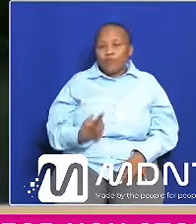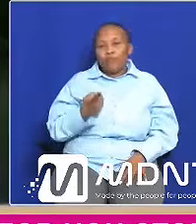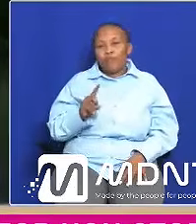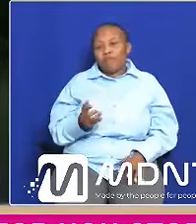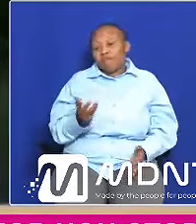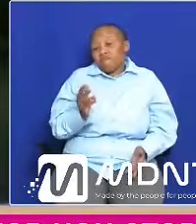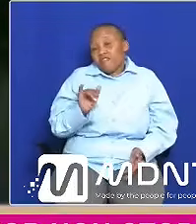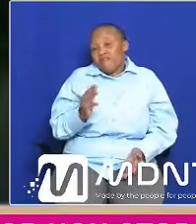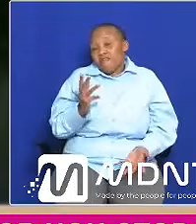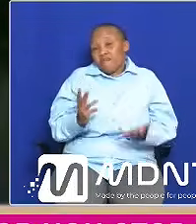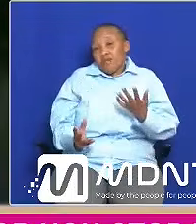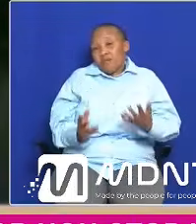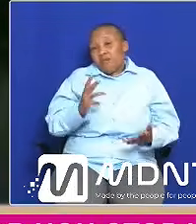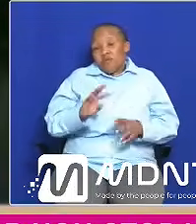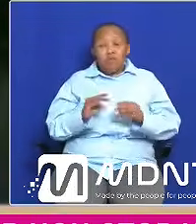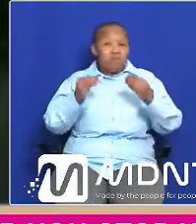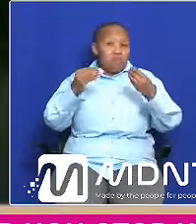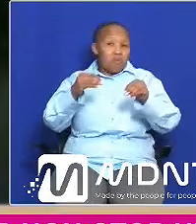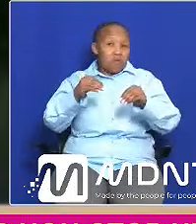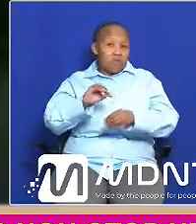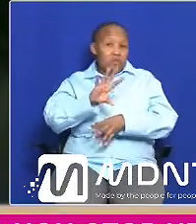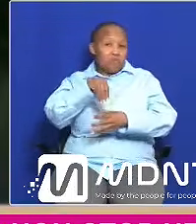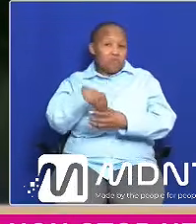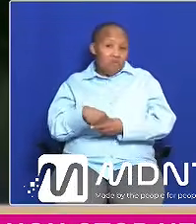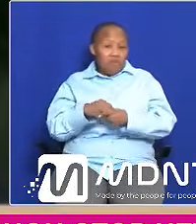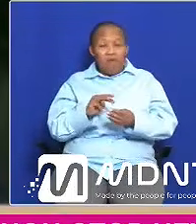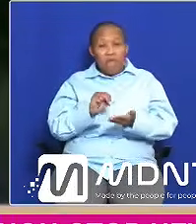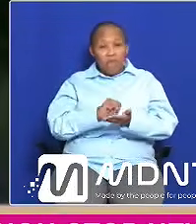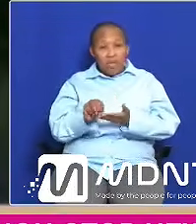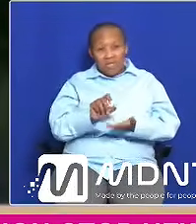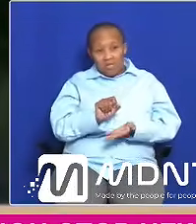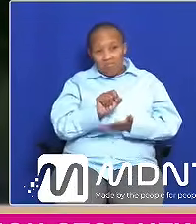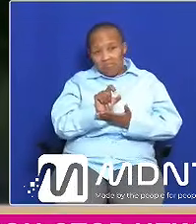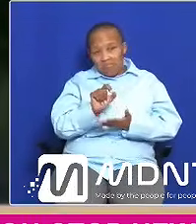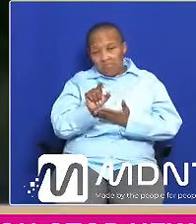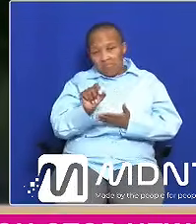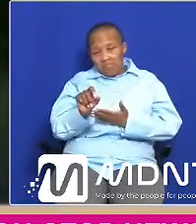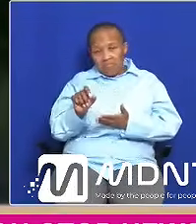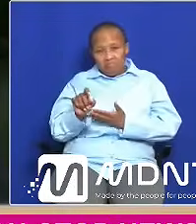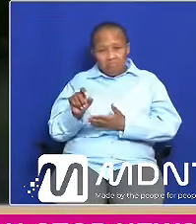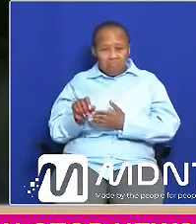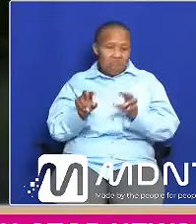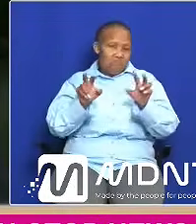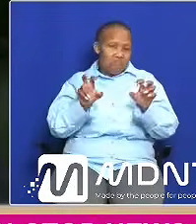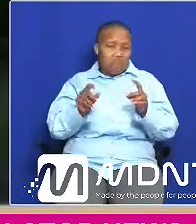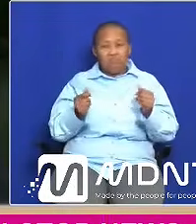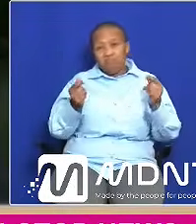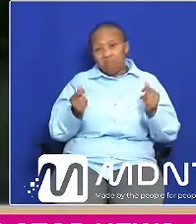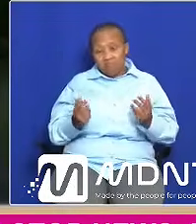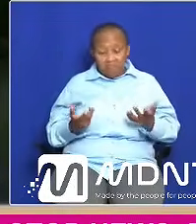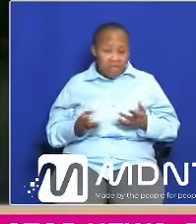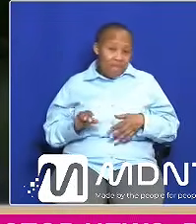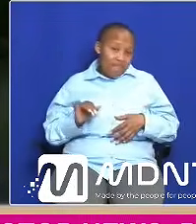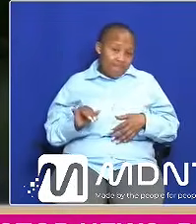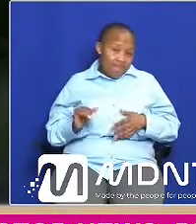notifications for many businesses, if you are in that business, or it's what you used to do as a matter of course, then